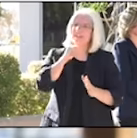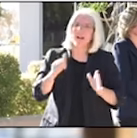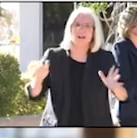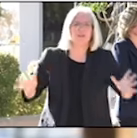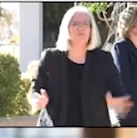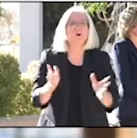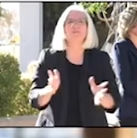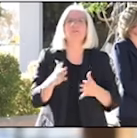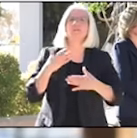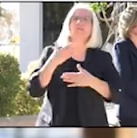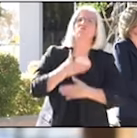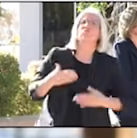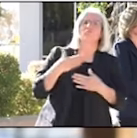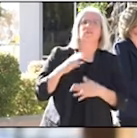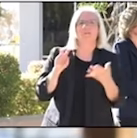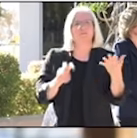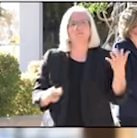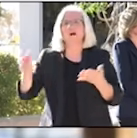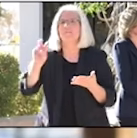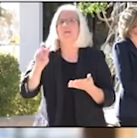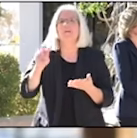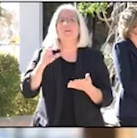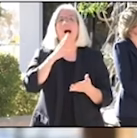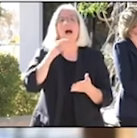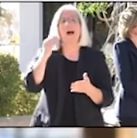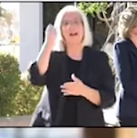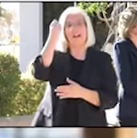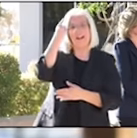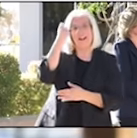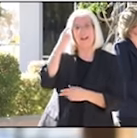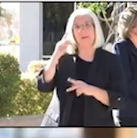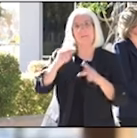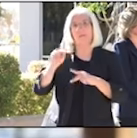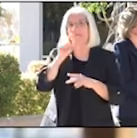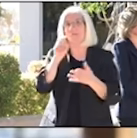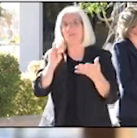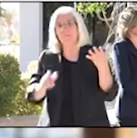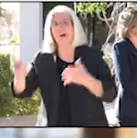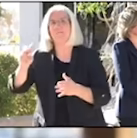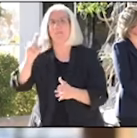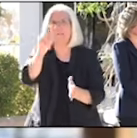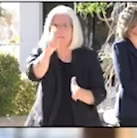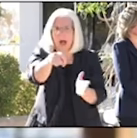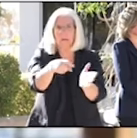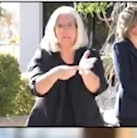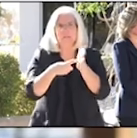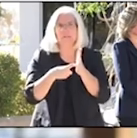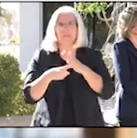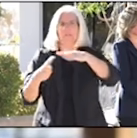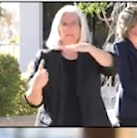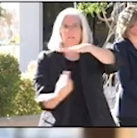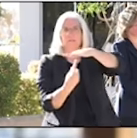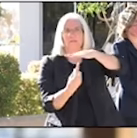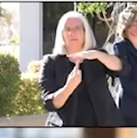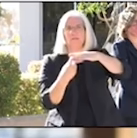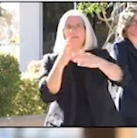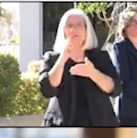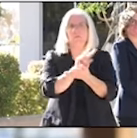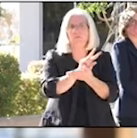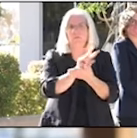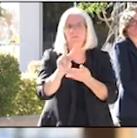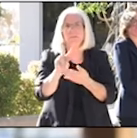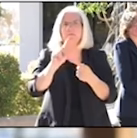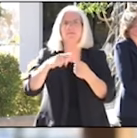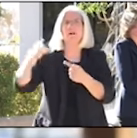and requires a quarantine for 14 days upon return to the county if you've traveled from more